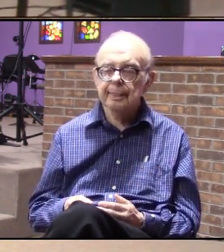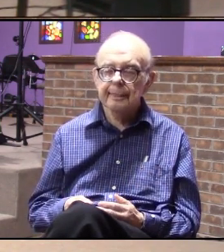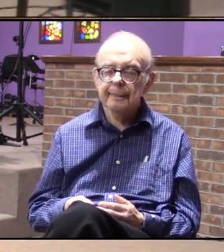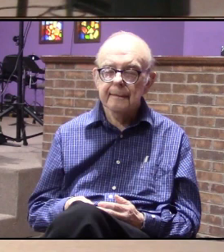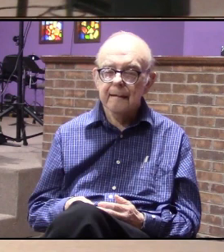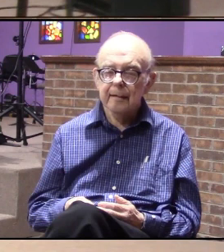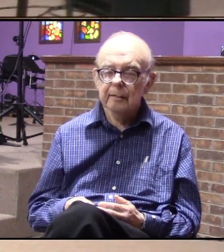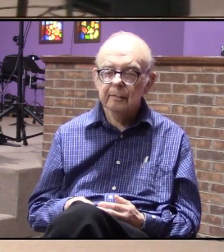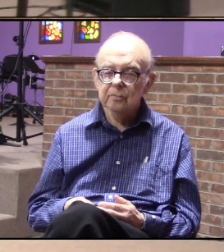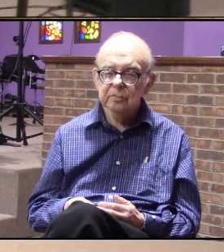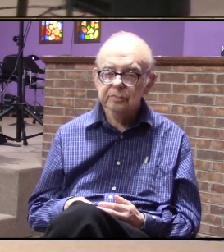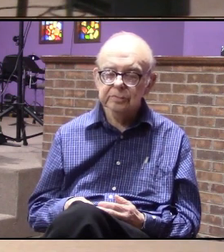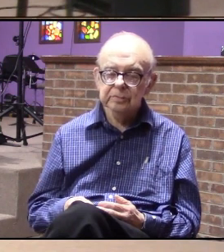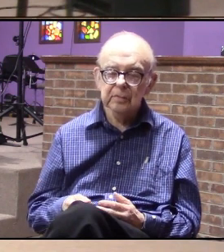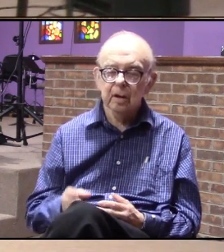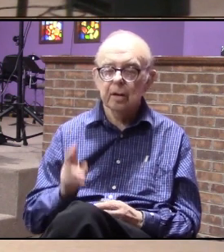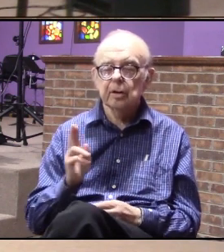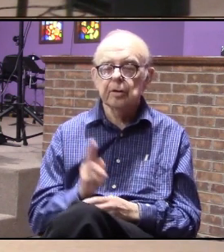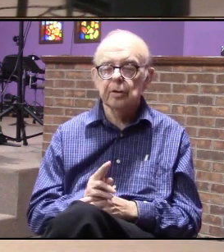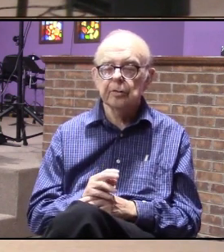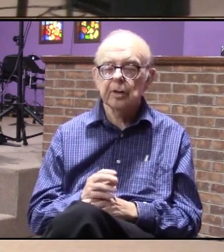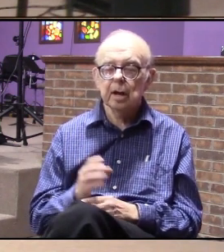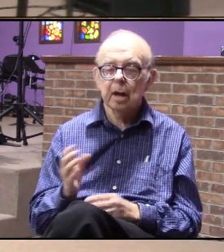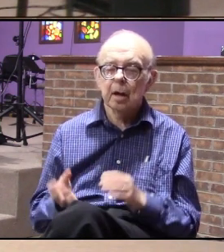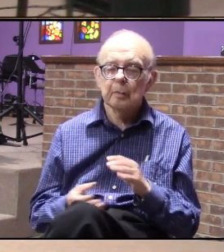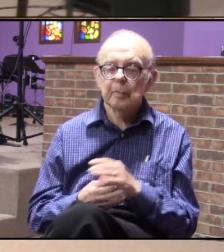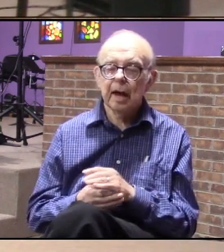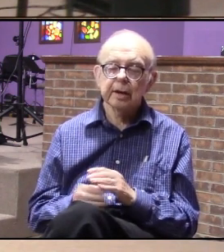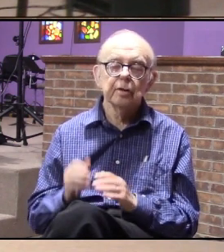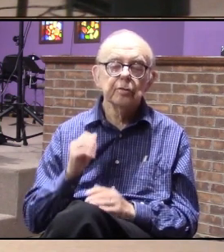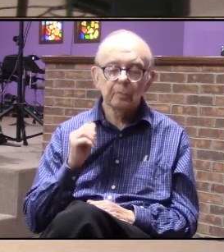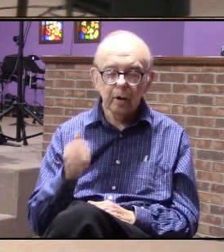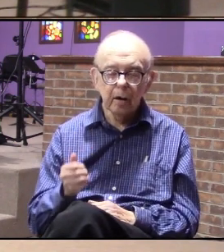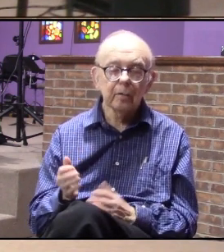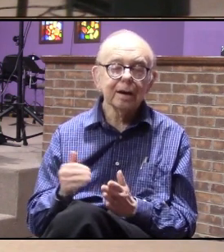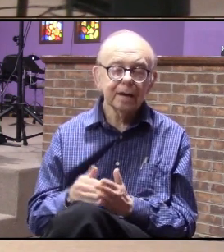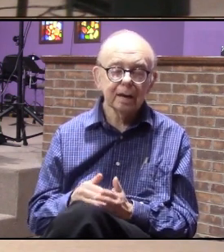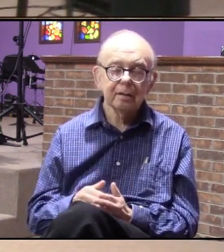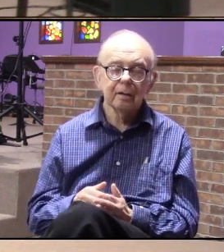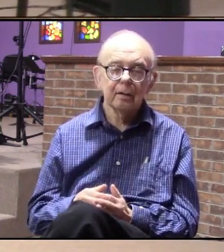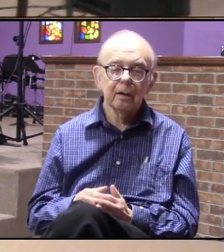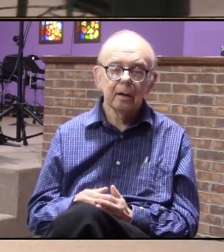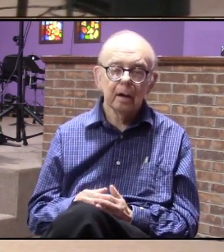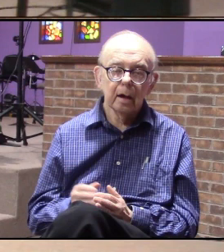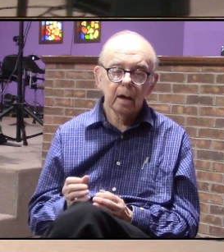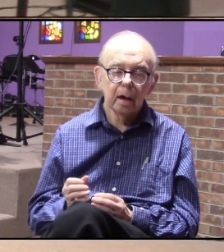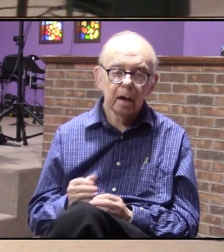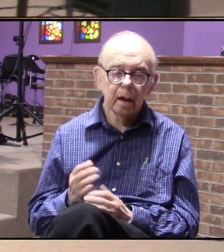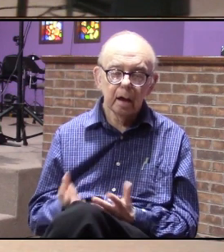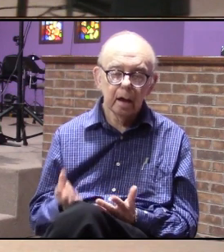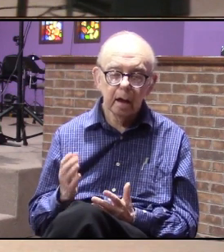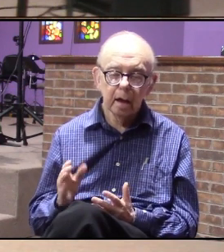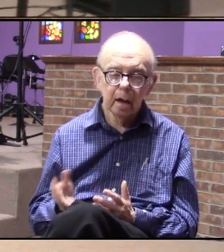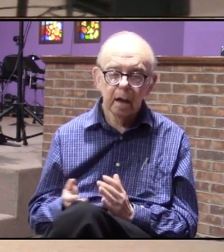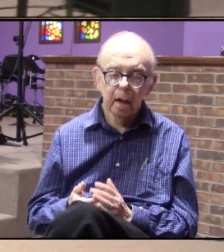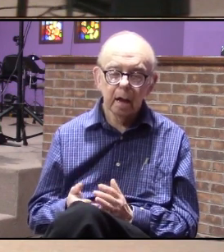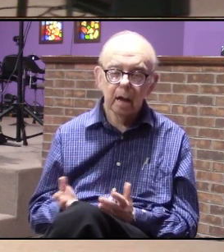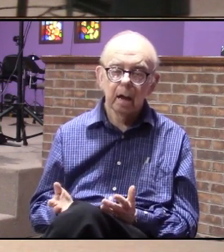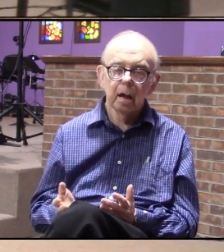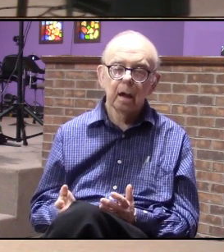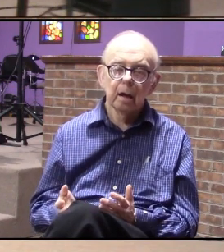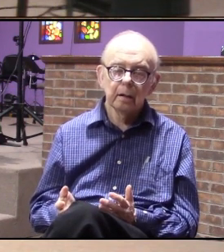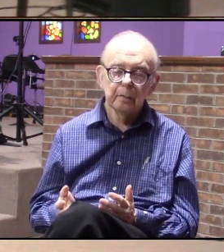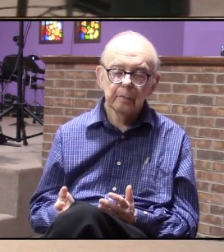You recycled that brown bag and used it tomorrow. And it may be that brown paper bag, that may be